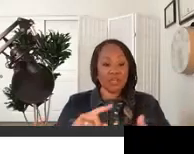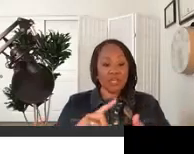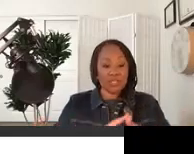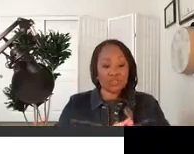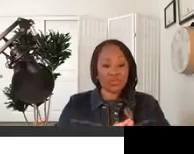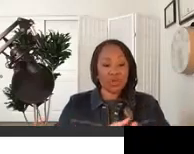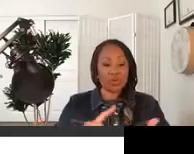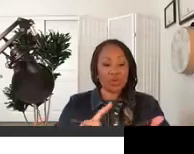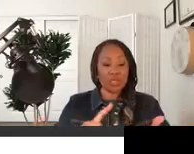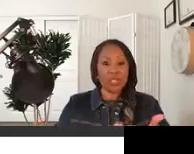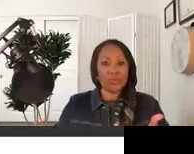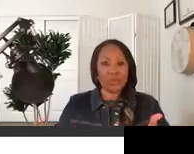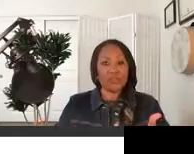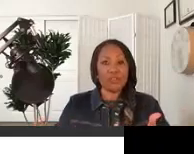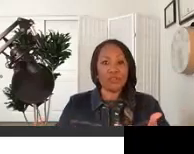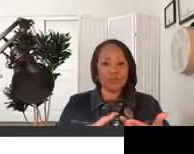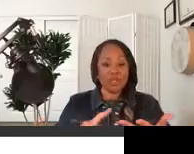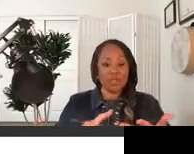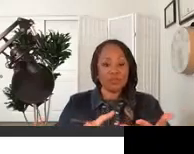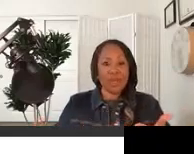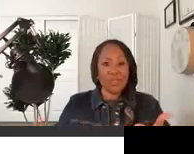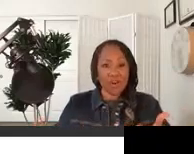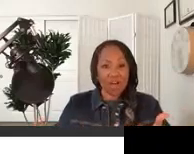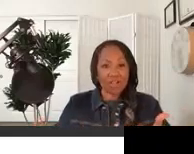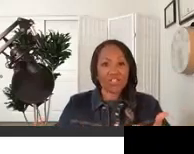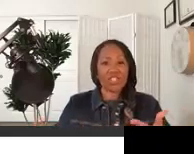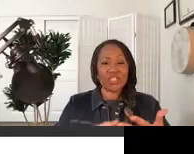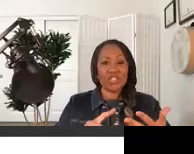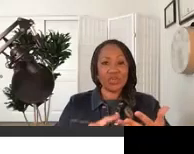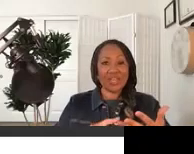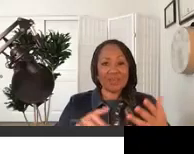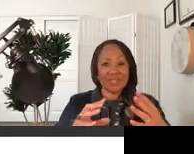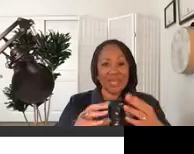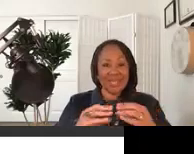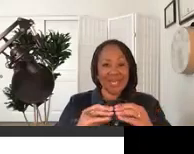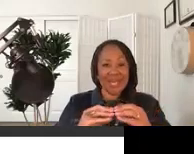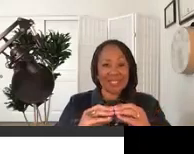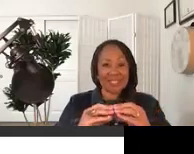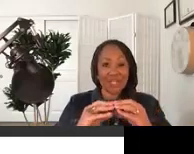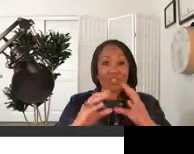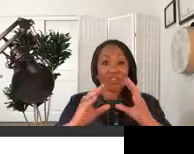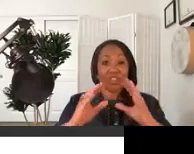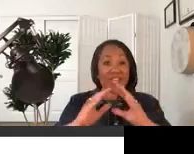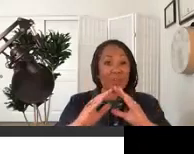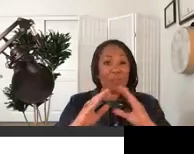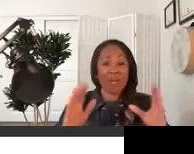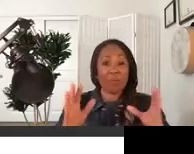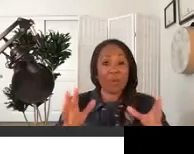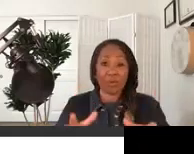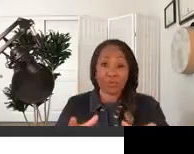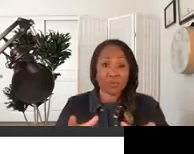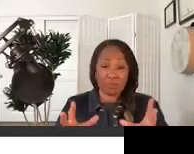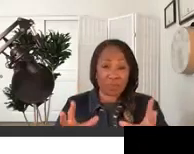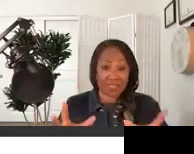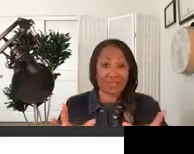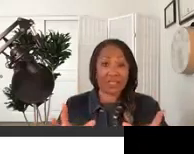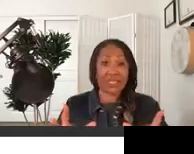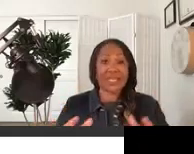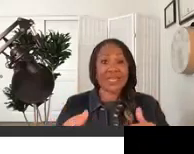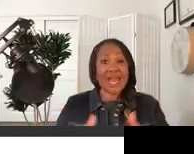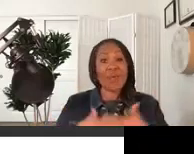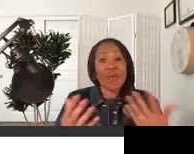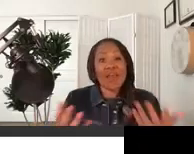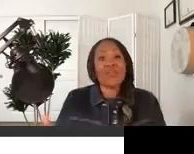regular intro, lit review, methodology. You know what I mean? Like those are like the bare bones,